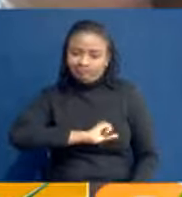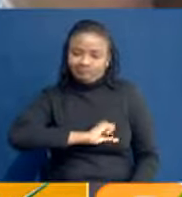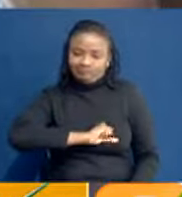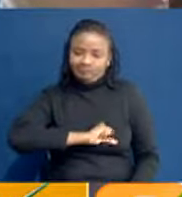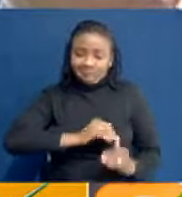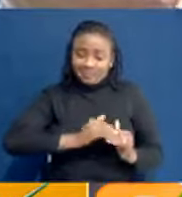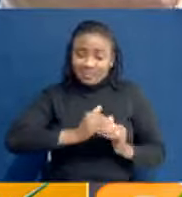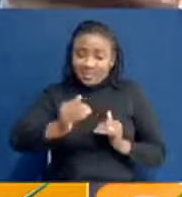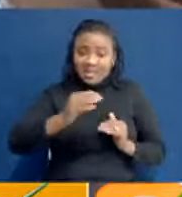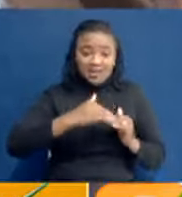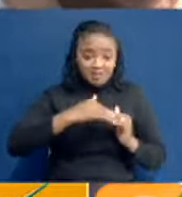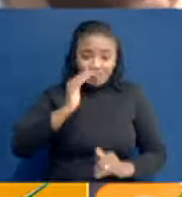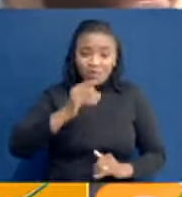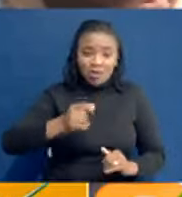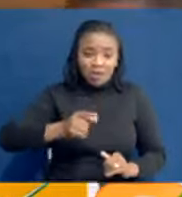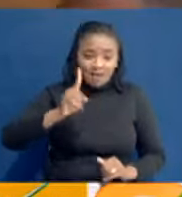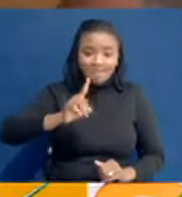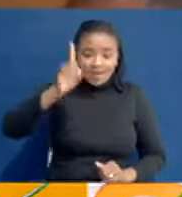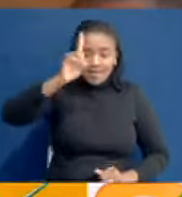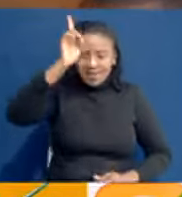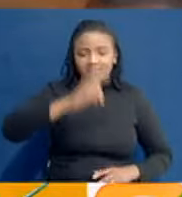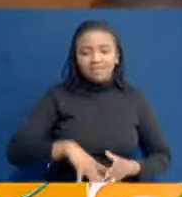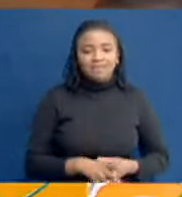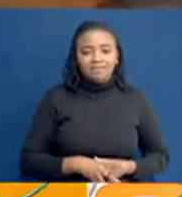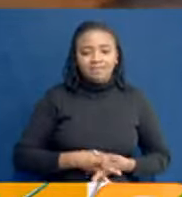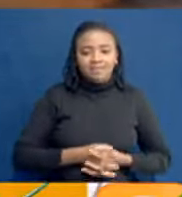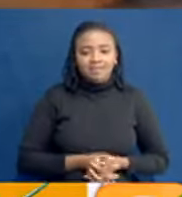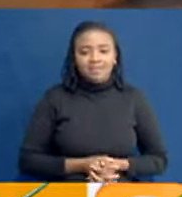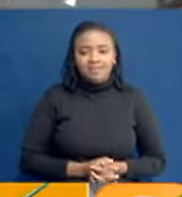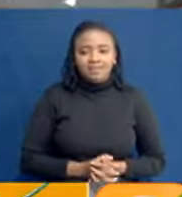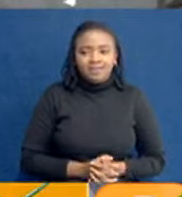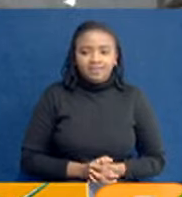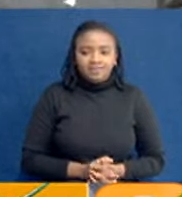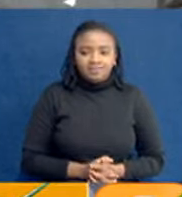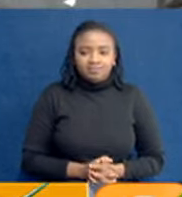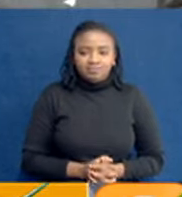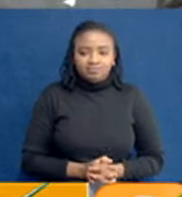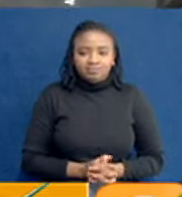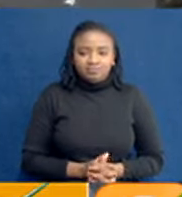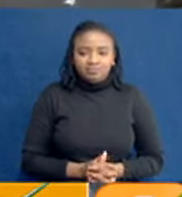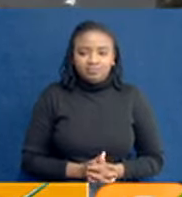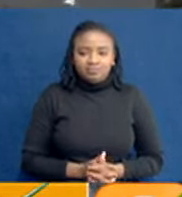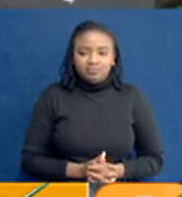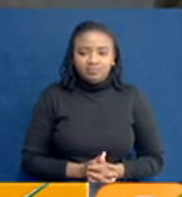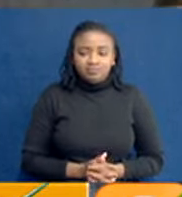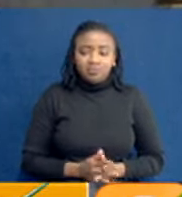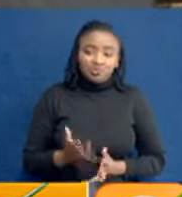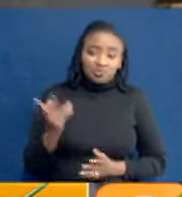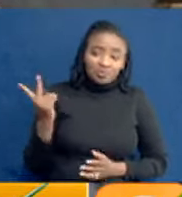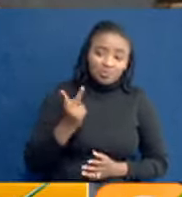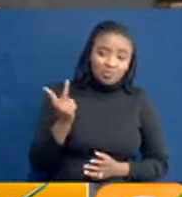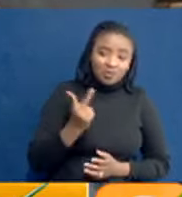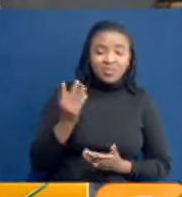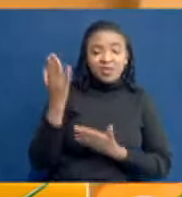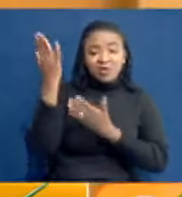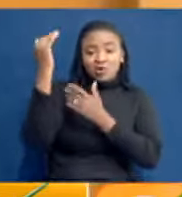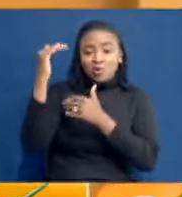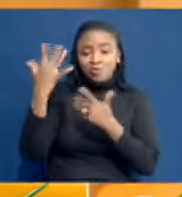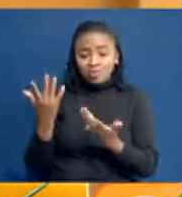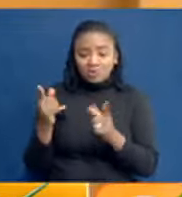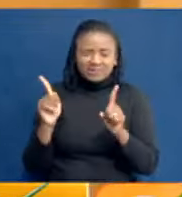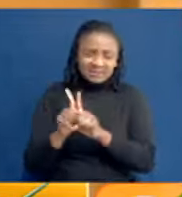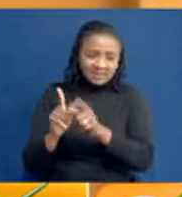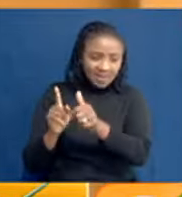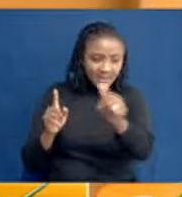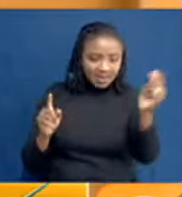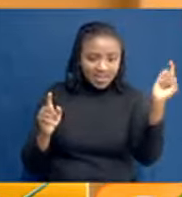for harder times. As they say, it will get worse before it gets better. John and Jennifer can only hope that they, along thousands of other